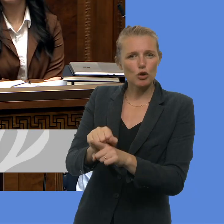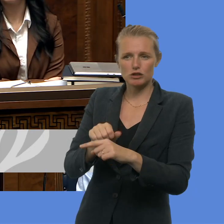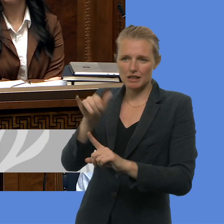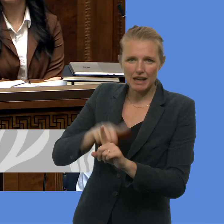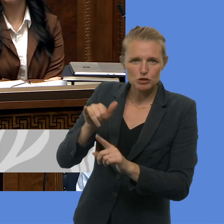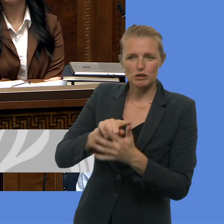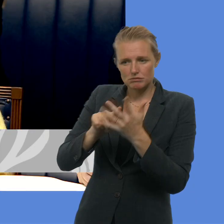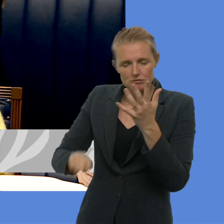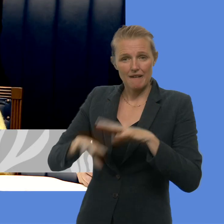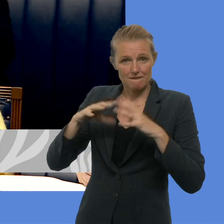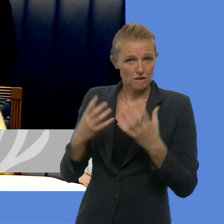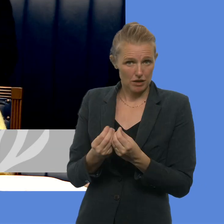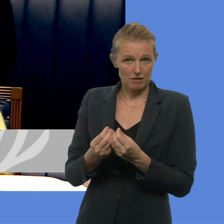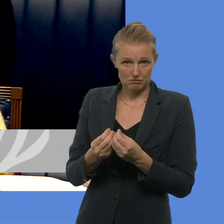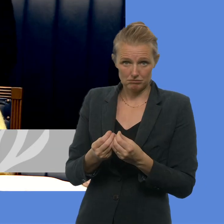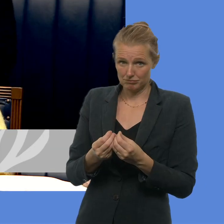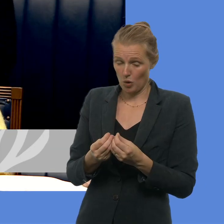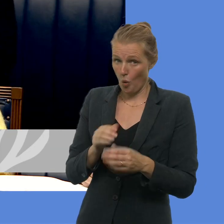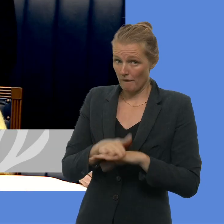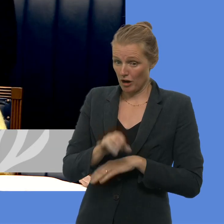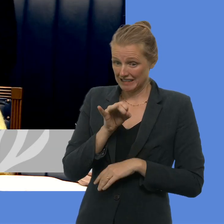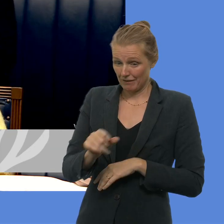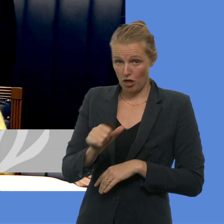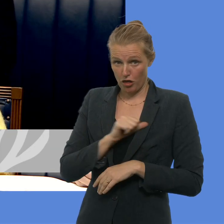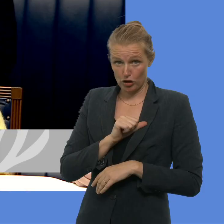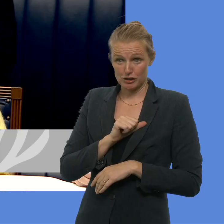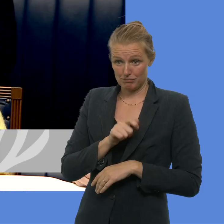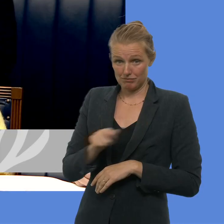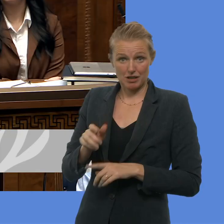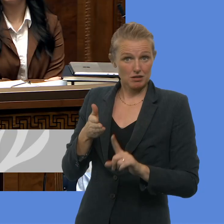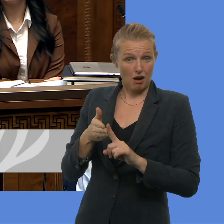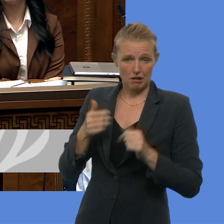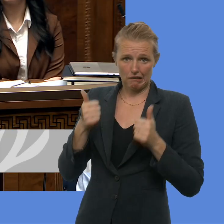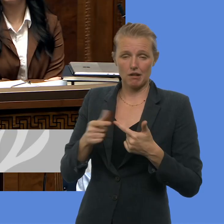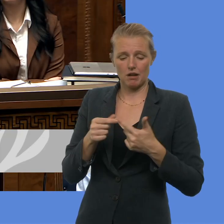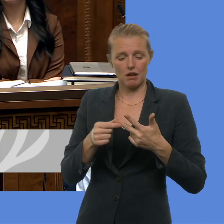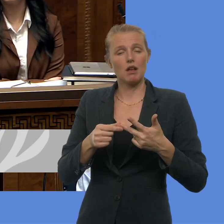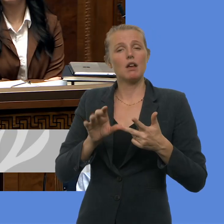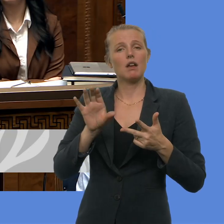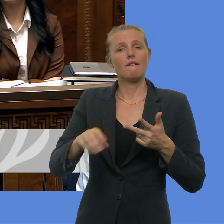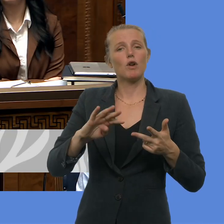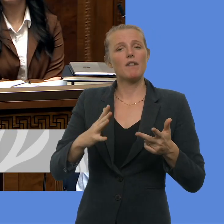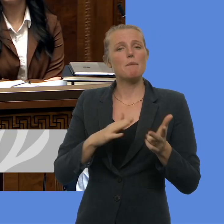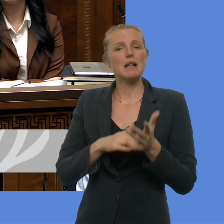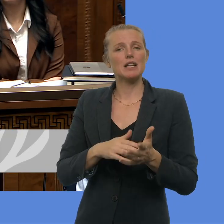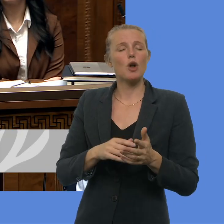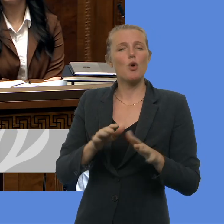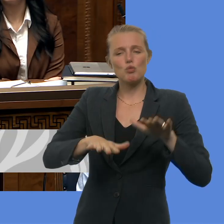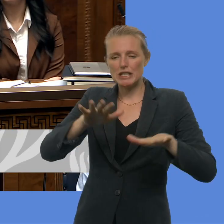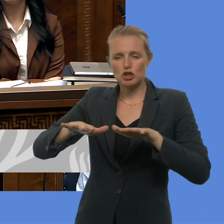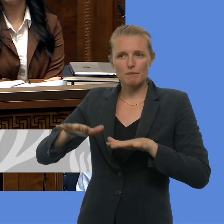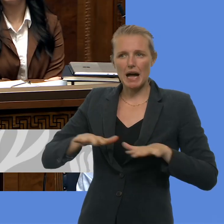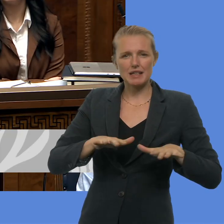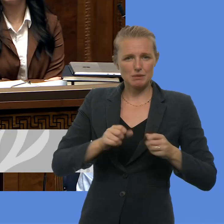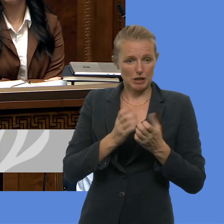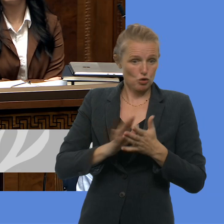list initiative, passing the 70,000 target for this mandate. We've invested £45 million via the Regional Balance Fund to boost